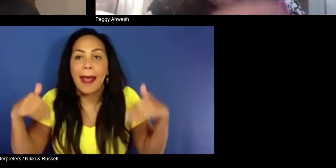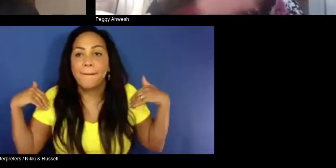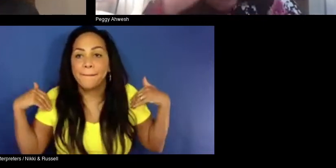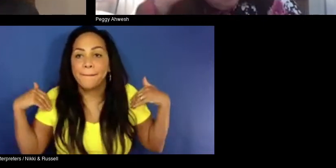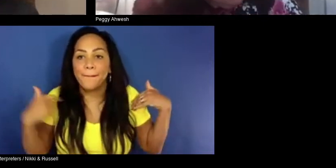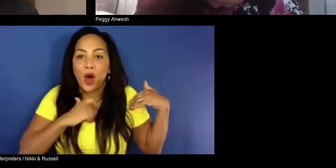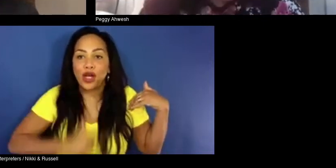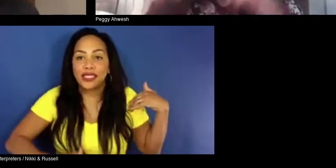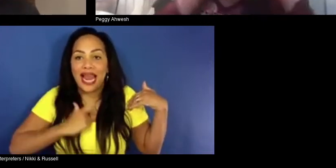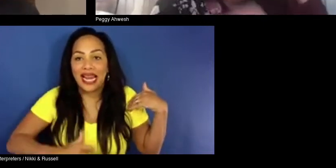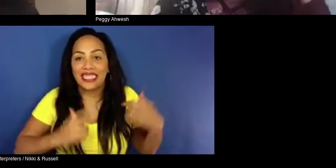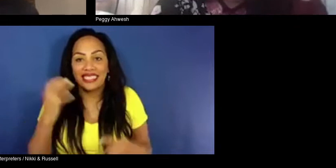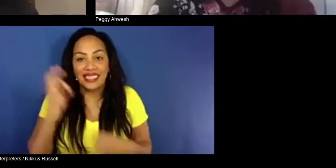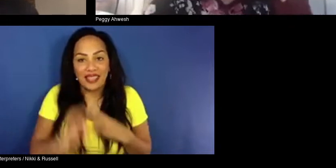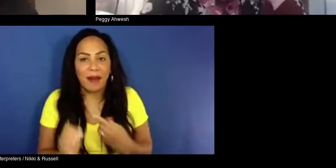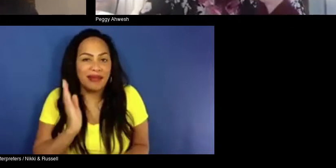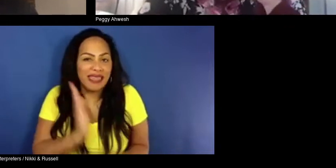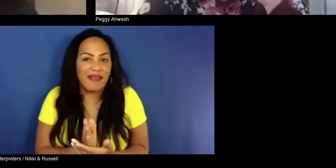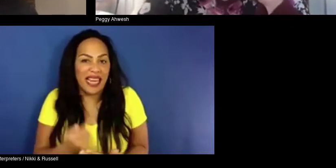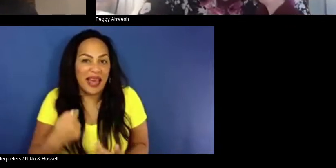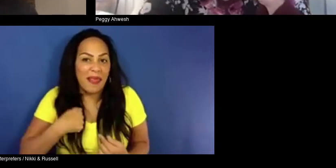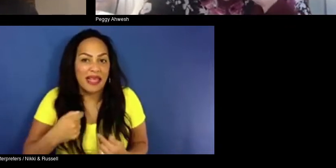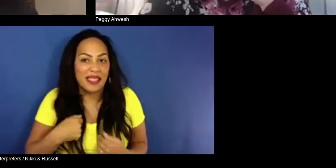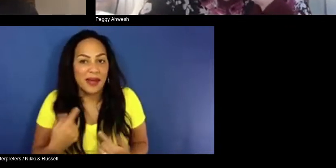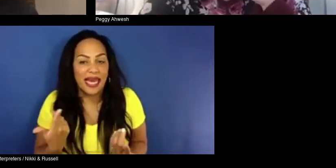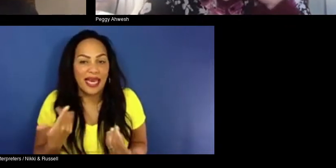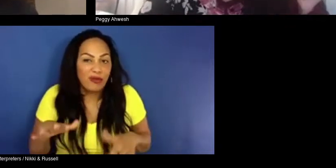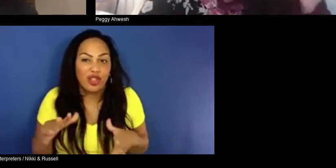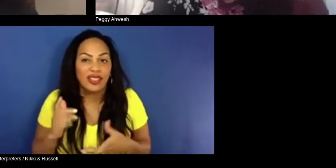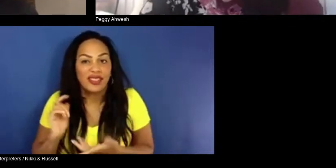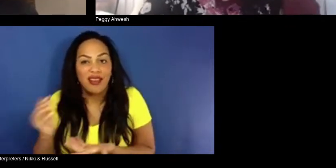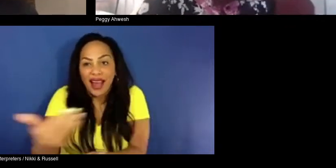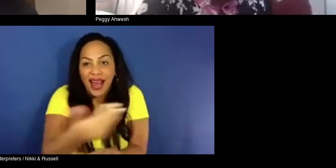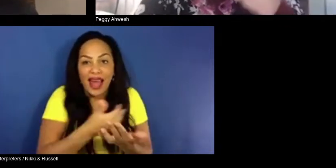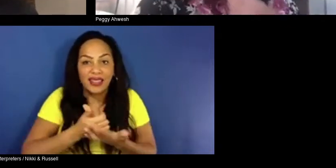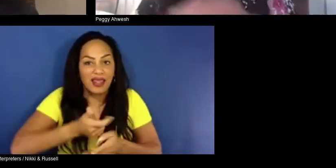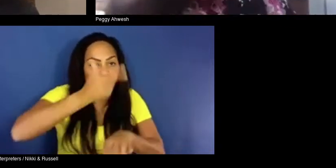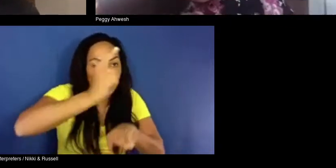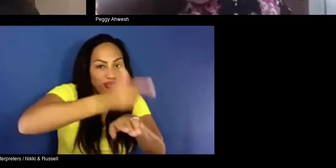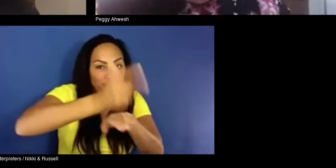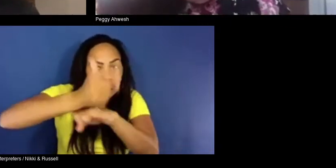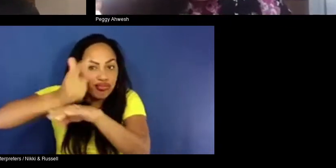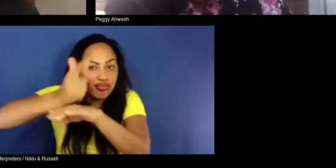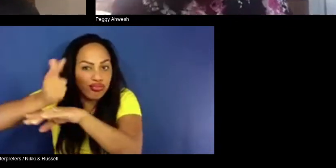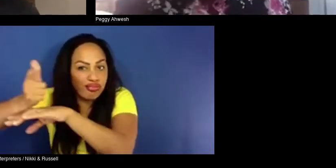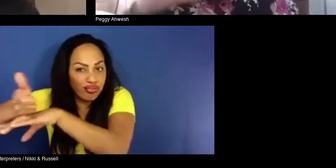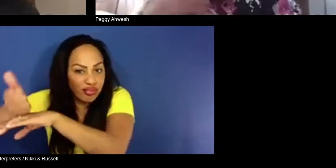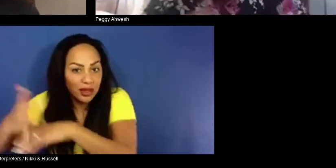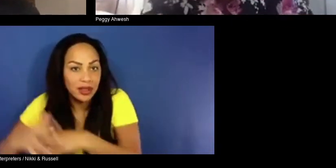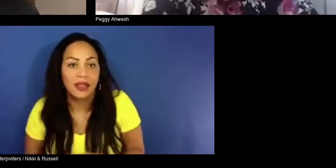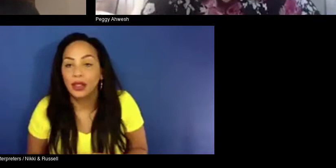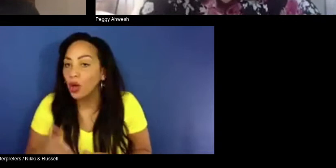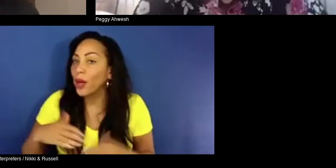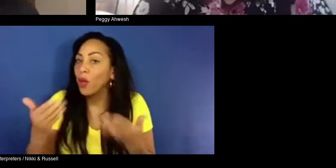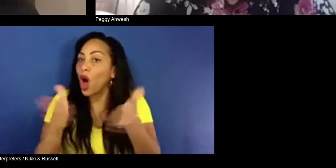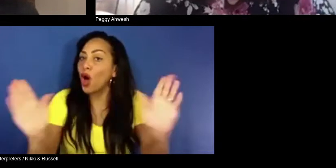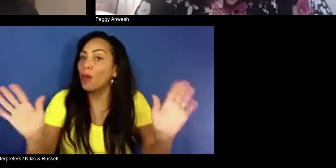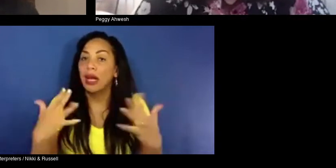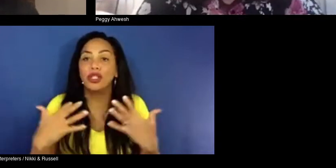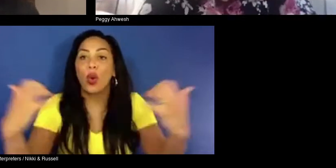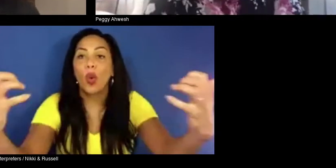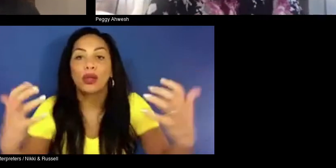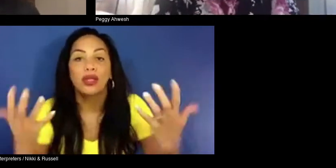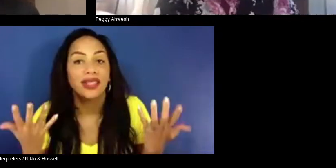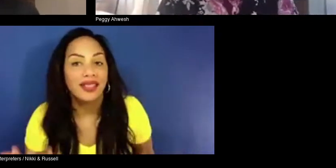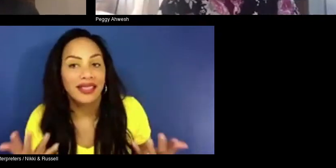I think we will open it up to questions from the audience soon. But one other thing I really wanted to ask you